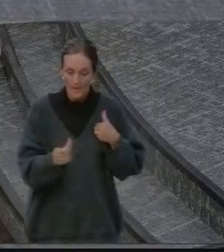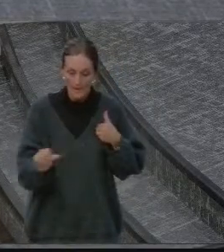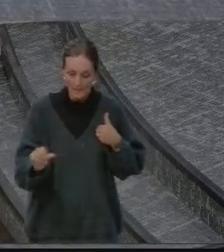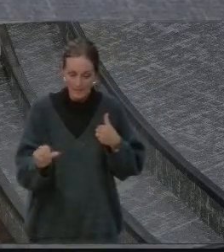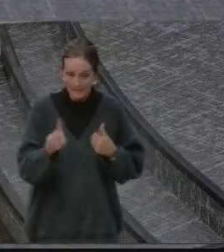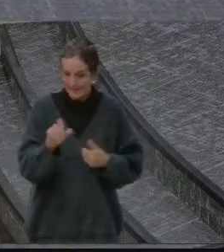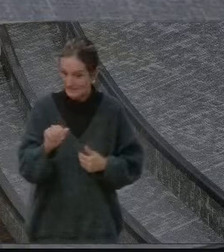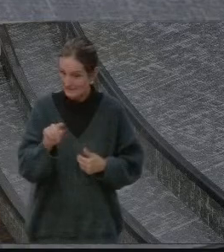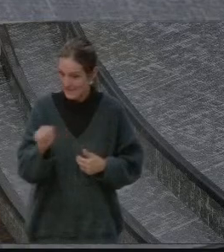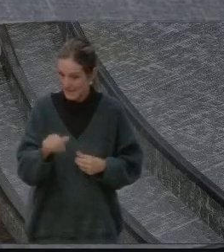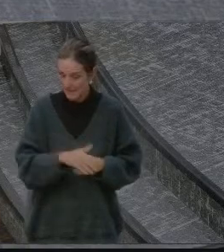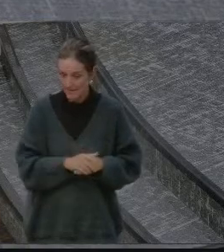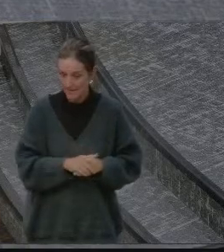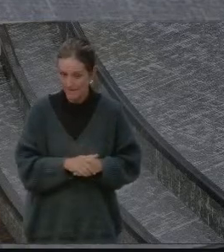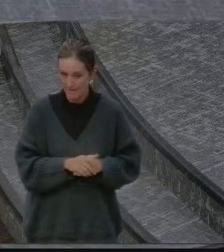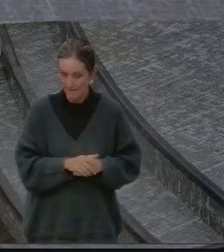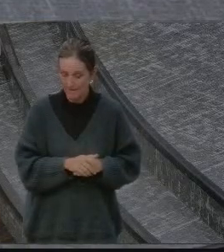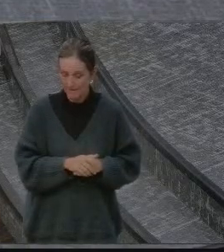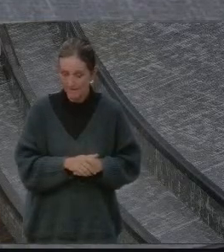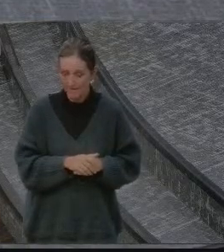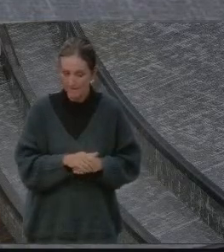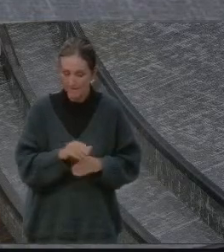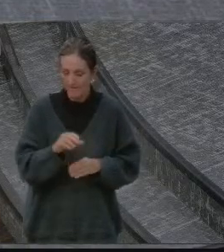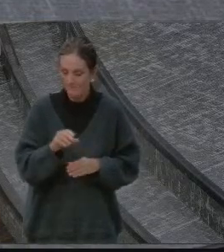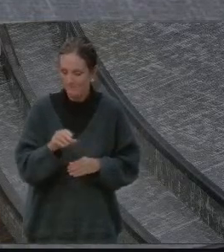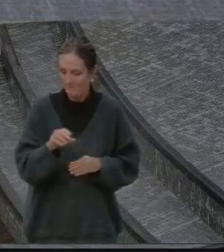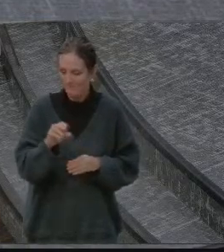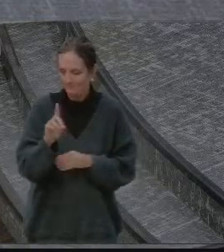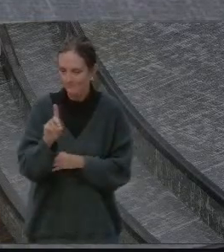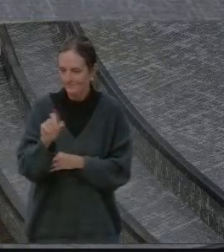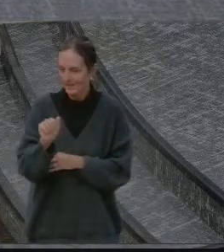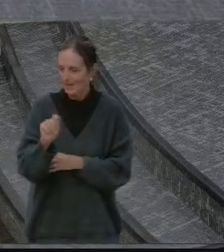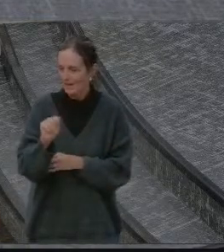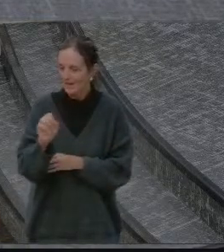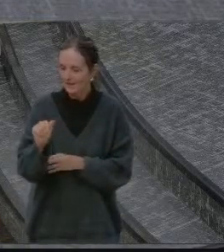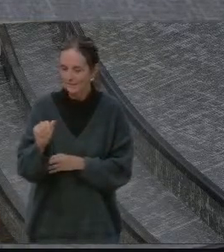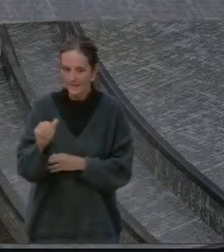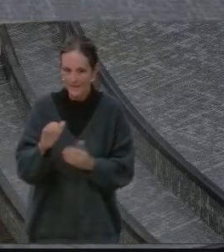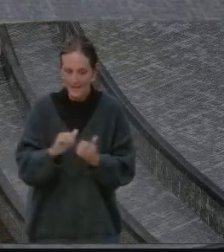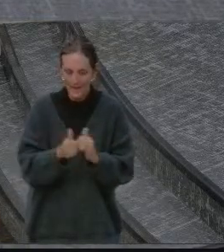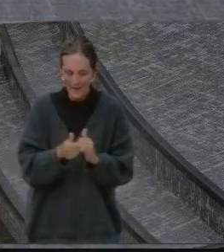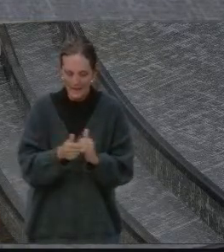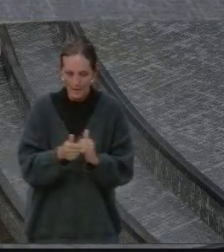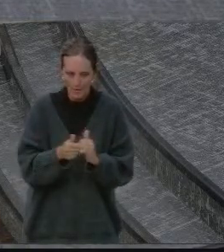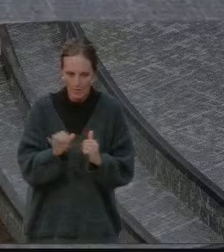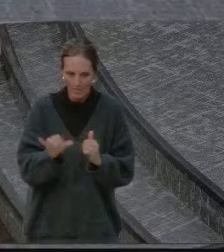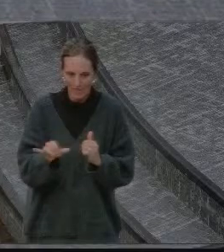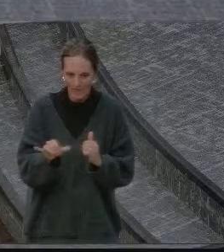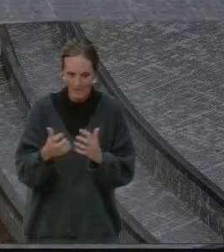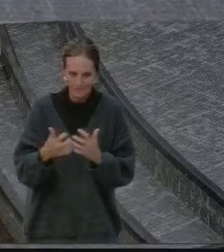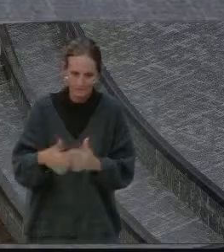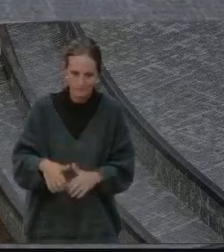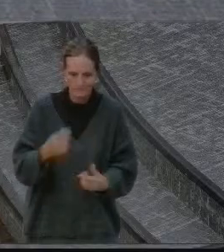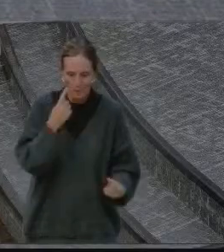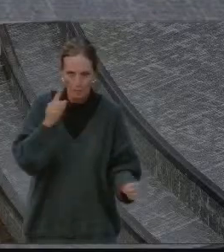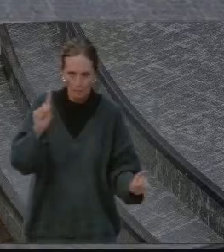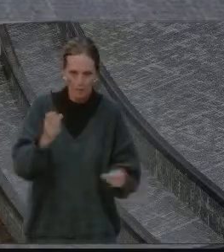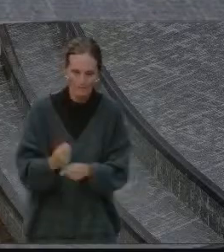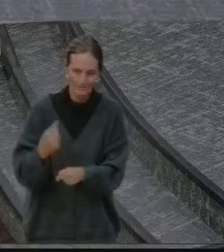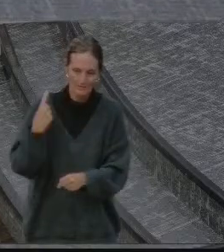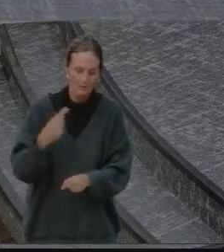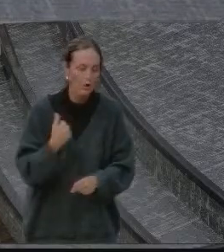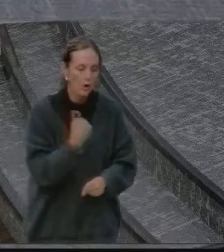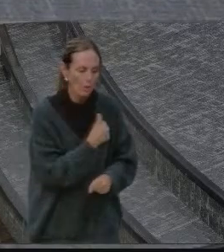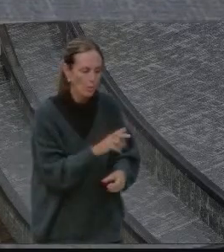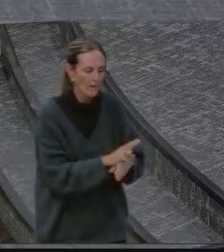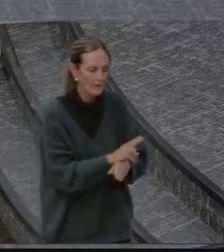data on how well or not this worked last year when we used it, and the year before? So we used a different, I